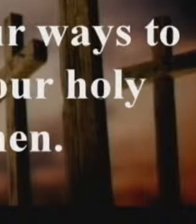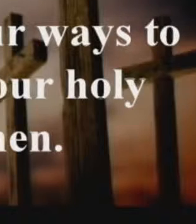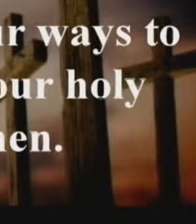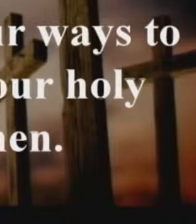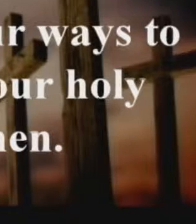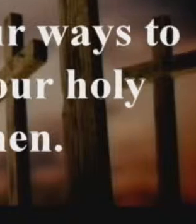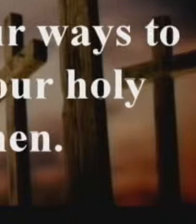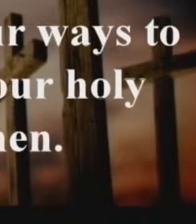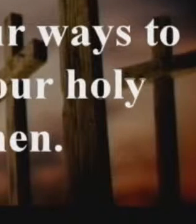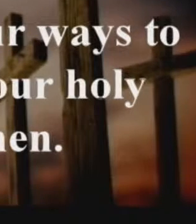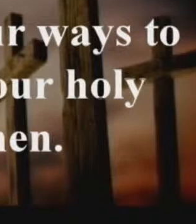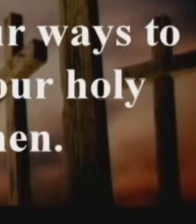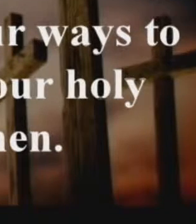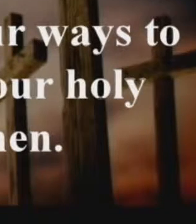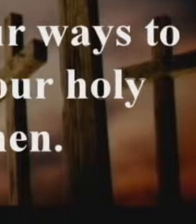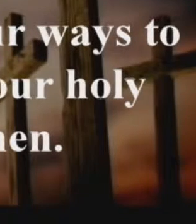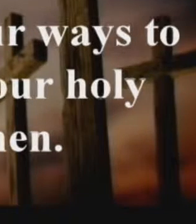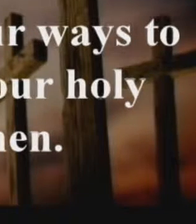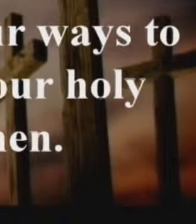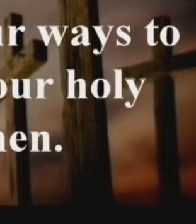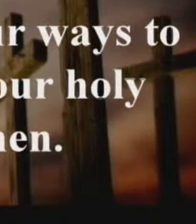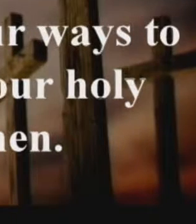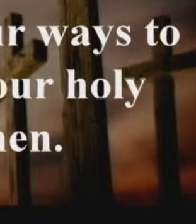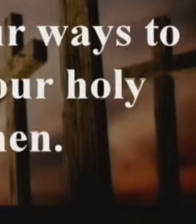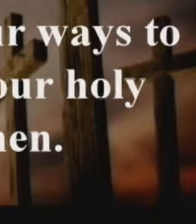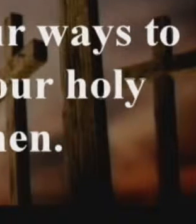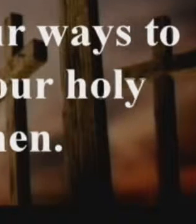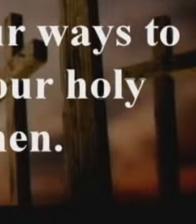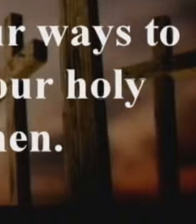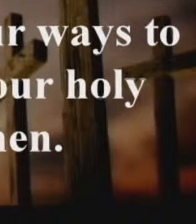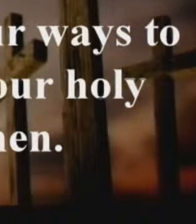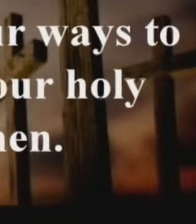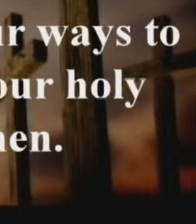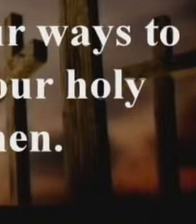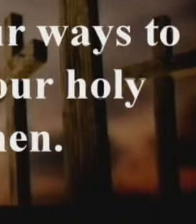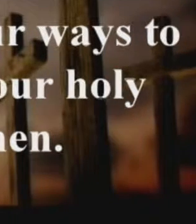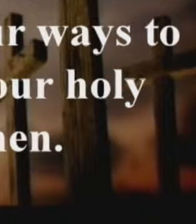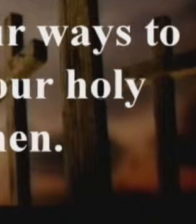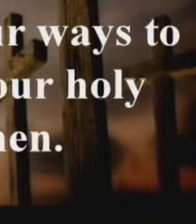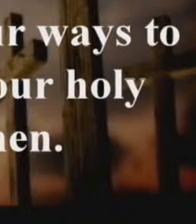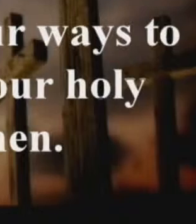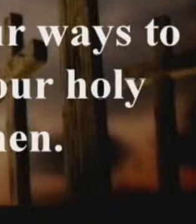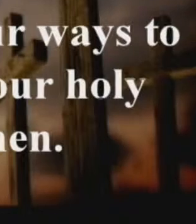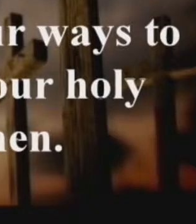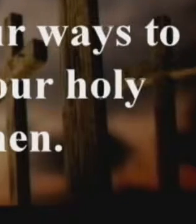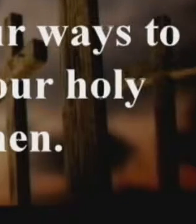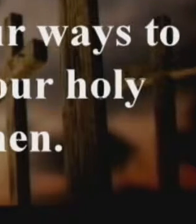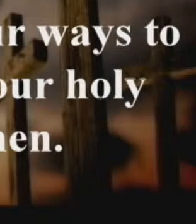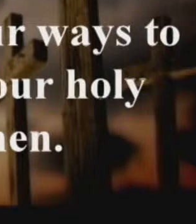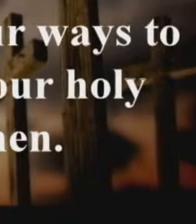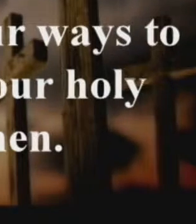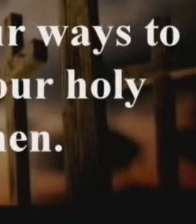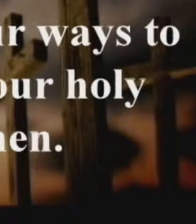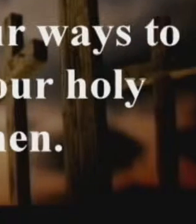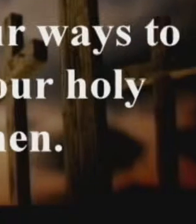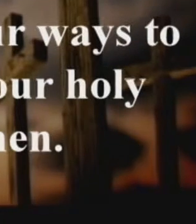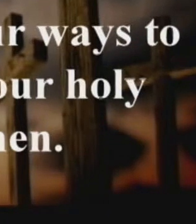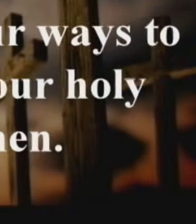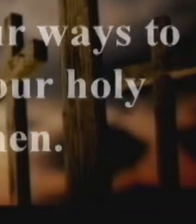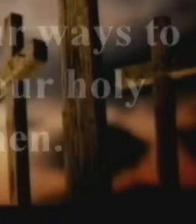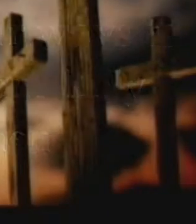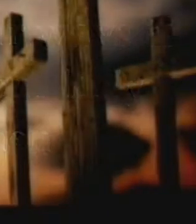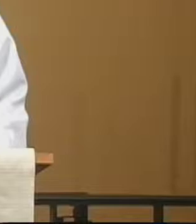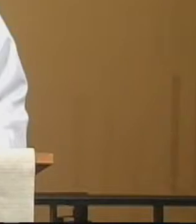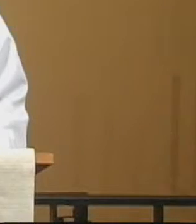us, so that we may delight in your will and walk in your ways to the glory of your holy name. Amen.